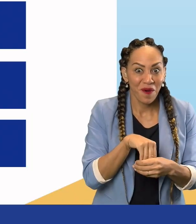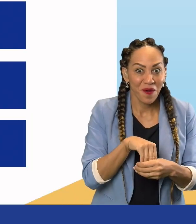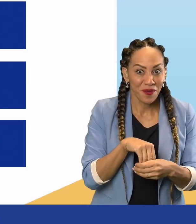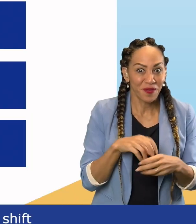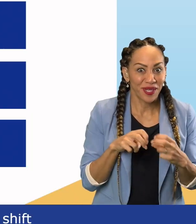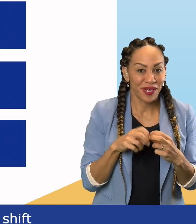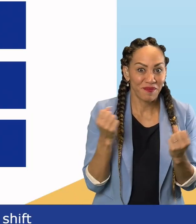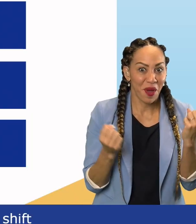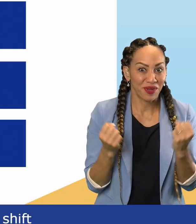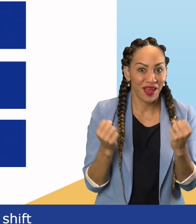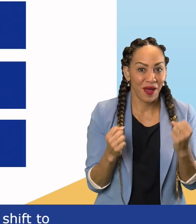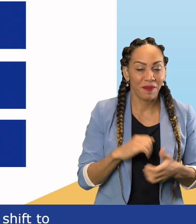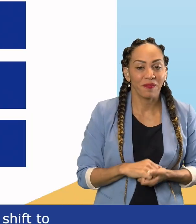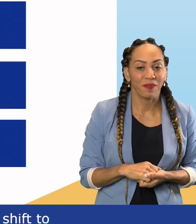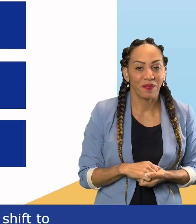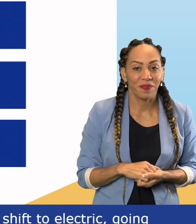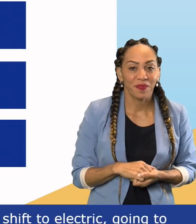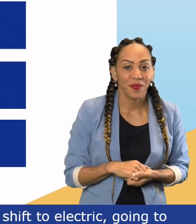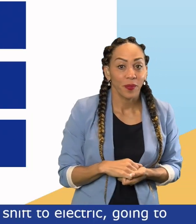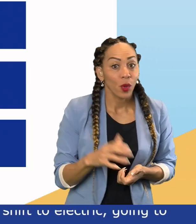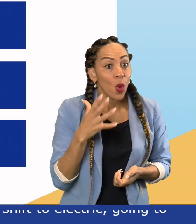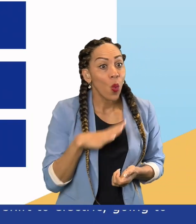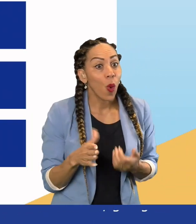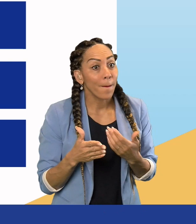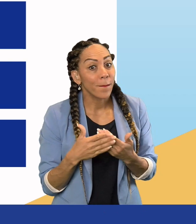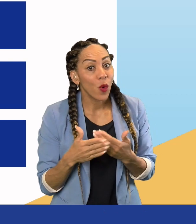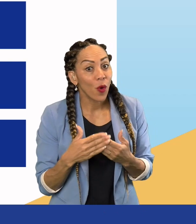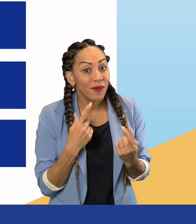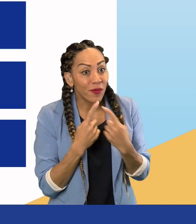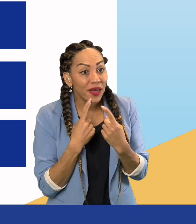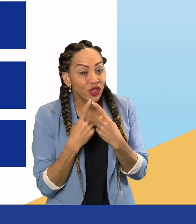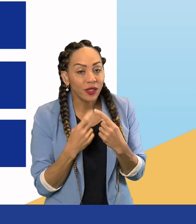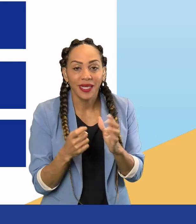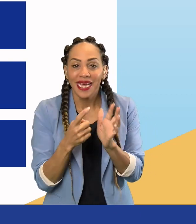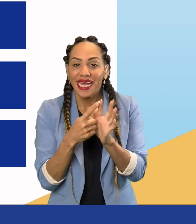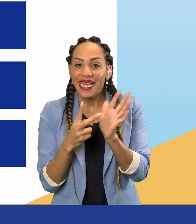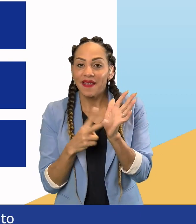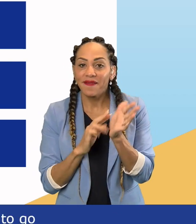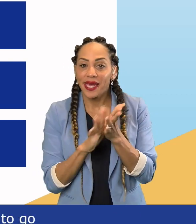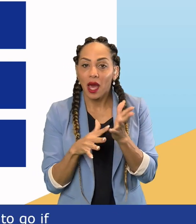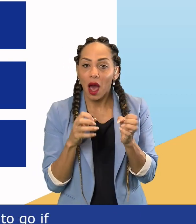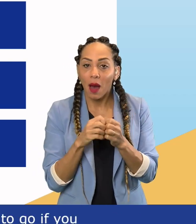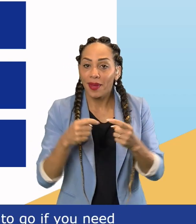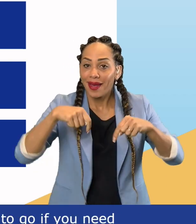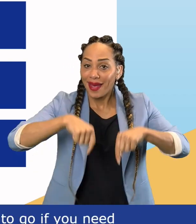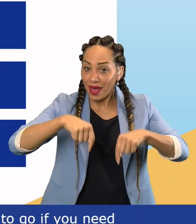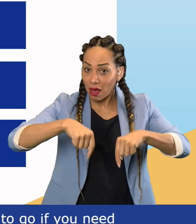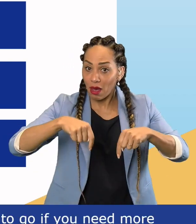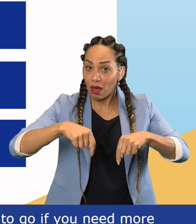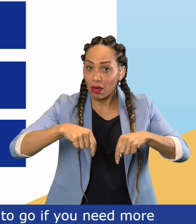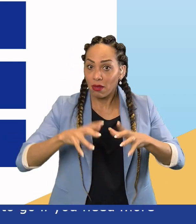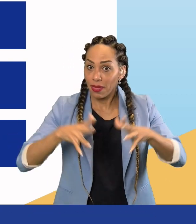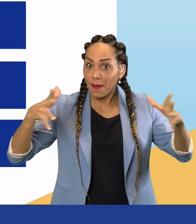Where to go if you need more info? Well, the EV Hub in the middle is just a resource to be used today. It's fantastic, so please pop over